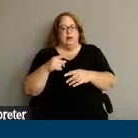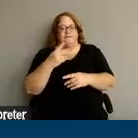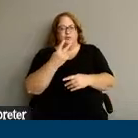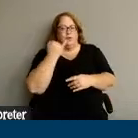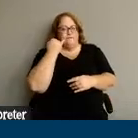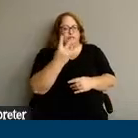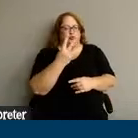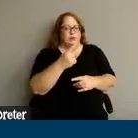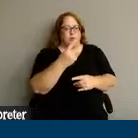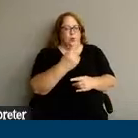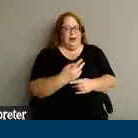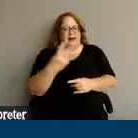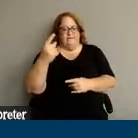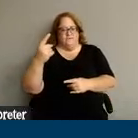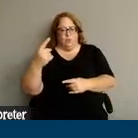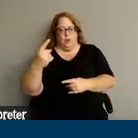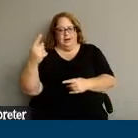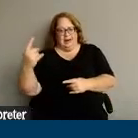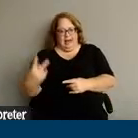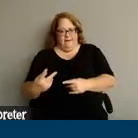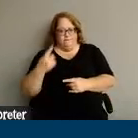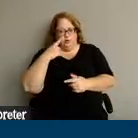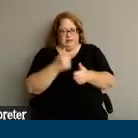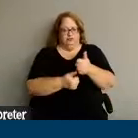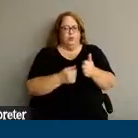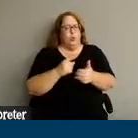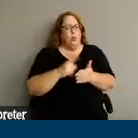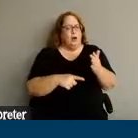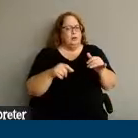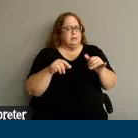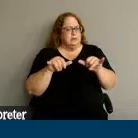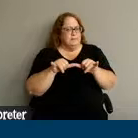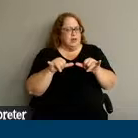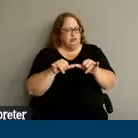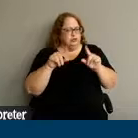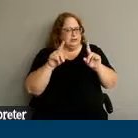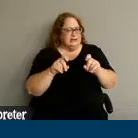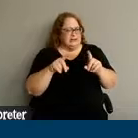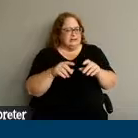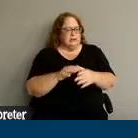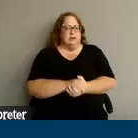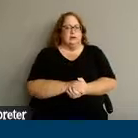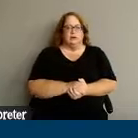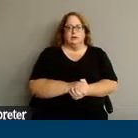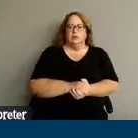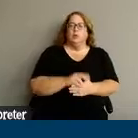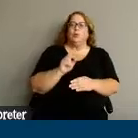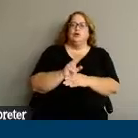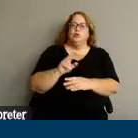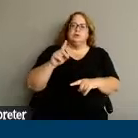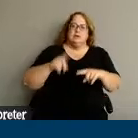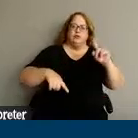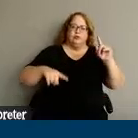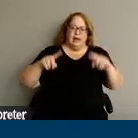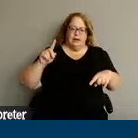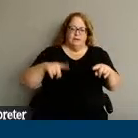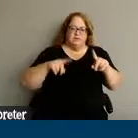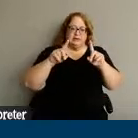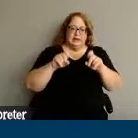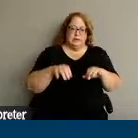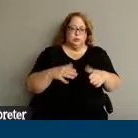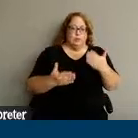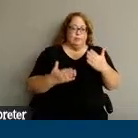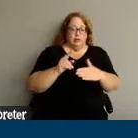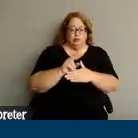each. What standardized measures are being used? What testing measures? We use a variety of tests.